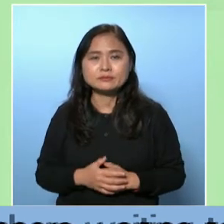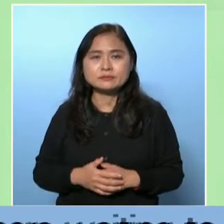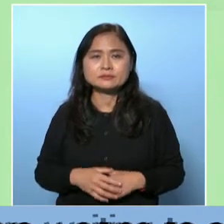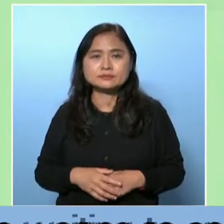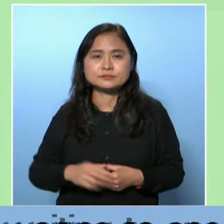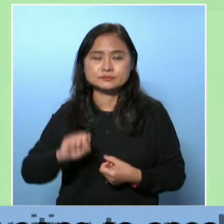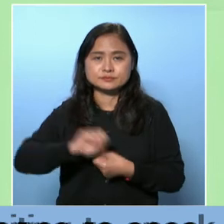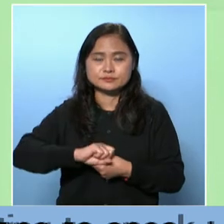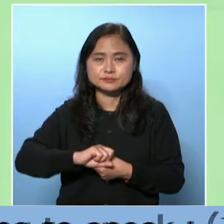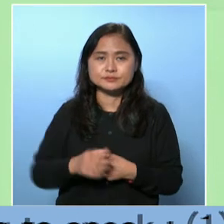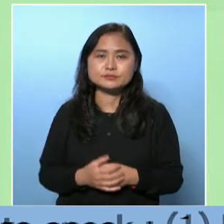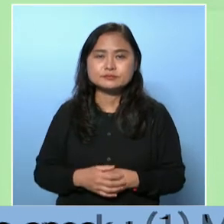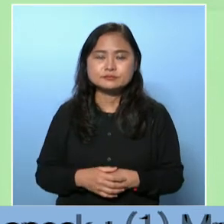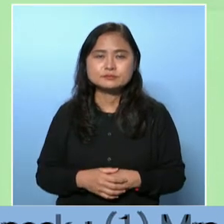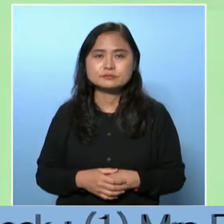I hope that